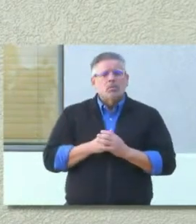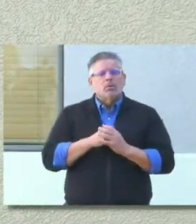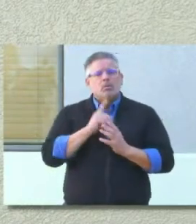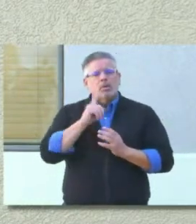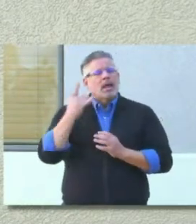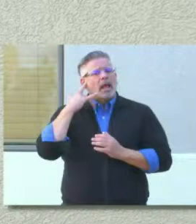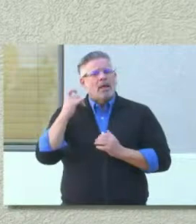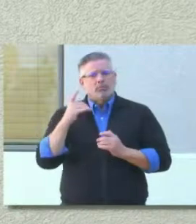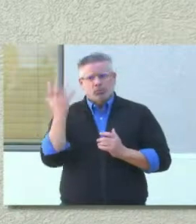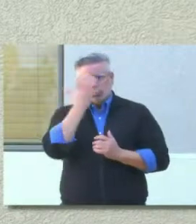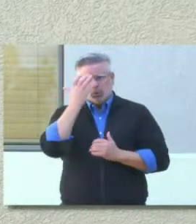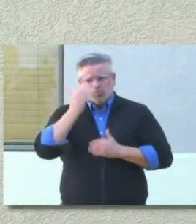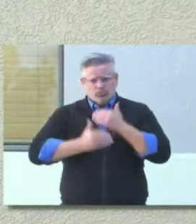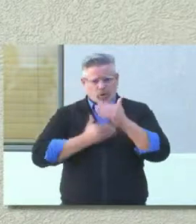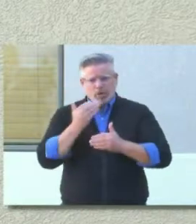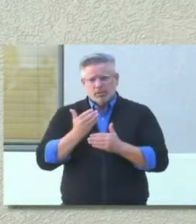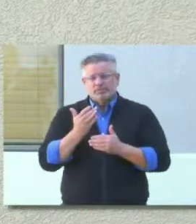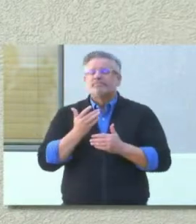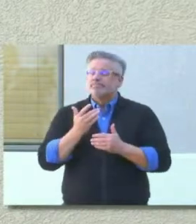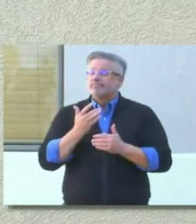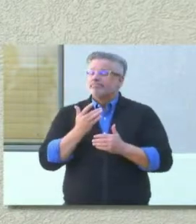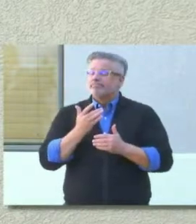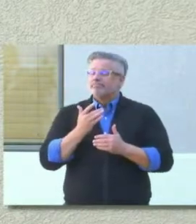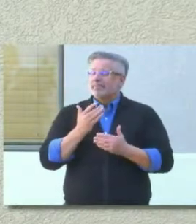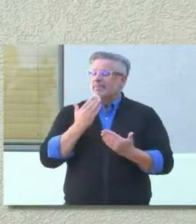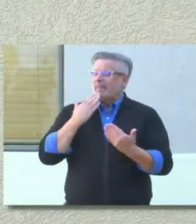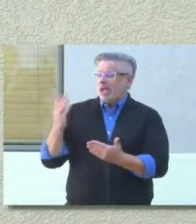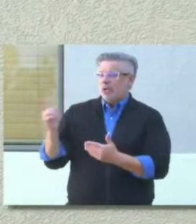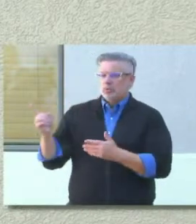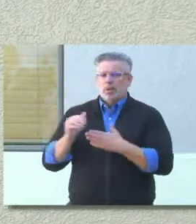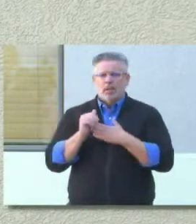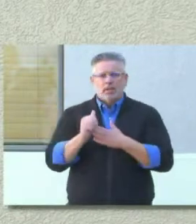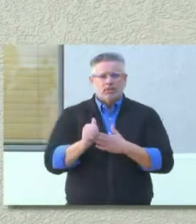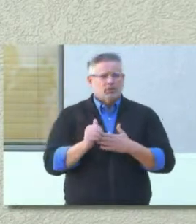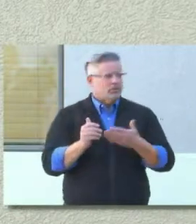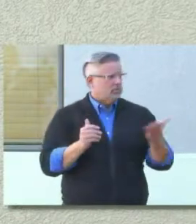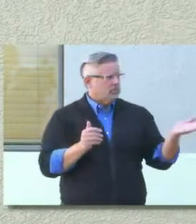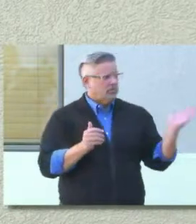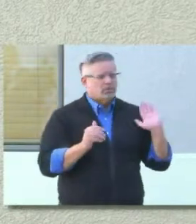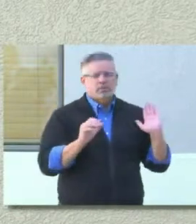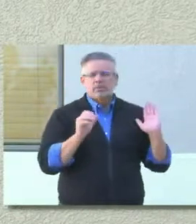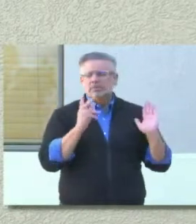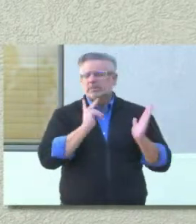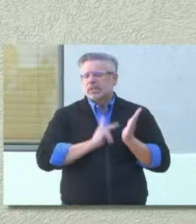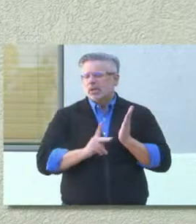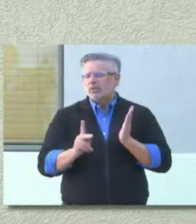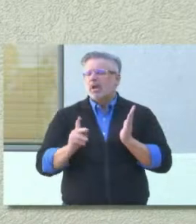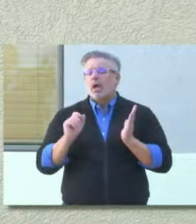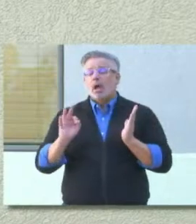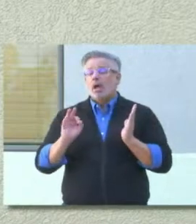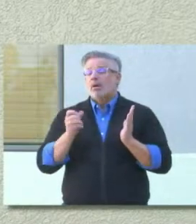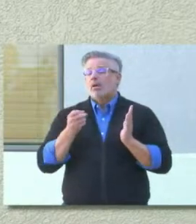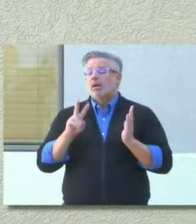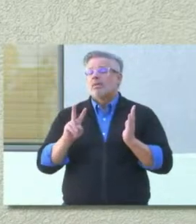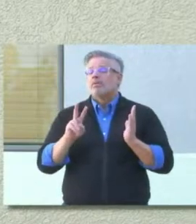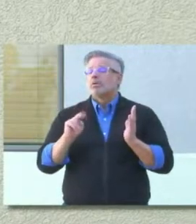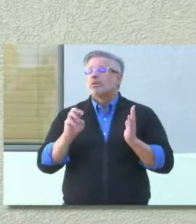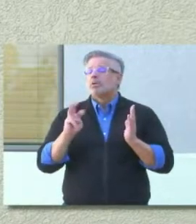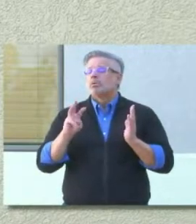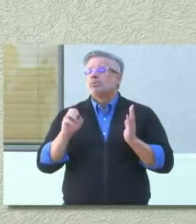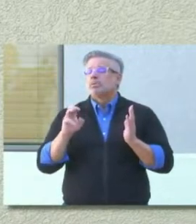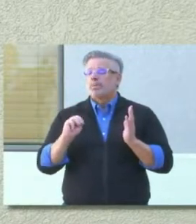progress, thanks in large part to the leadership, the leaning in, as Secretary Ghali mentioned, of Governor